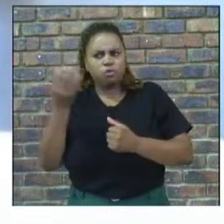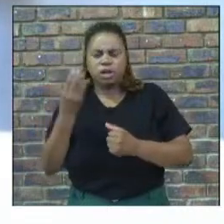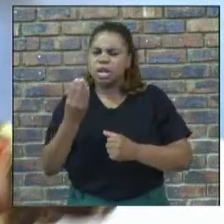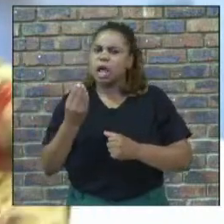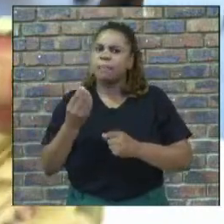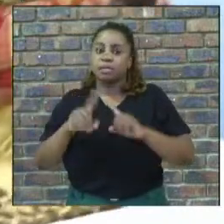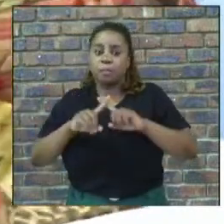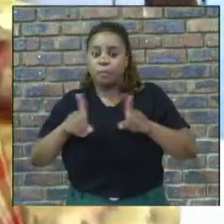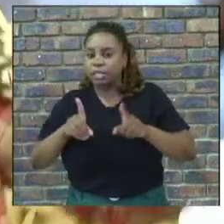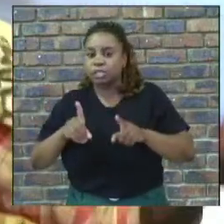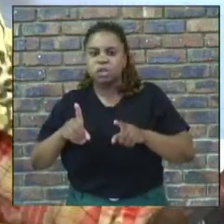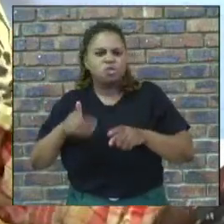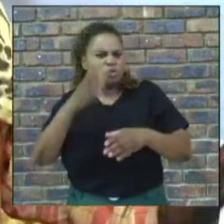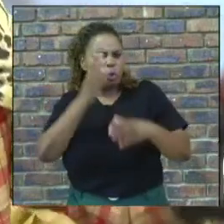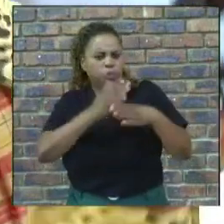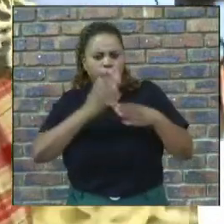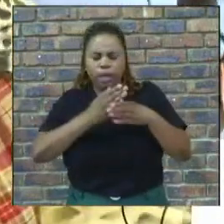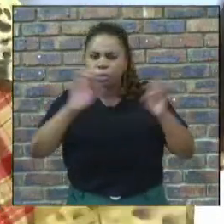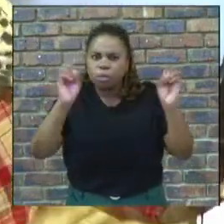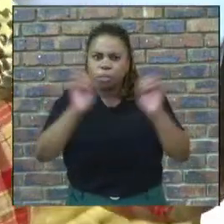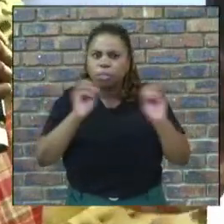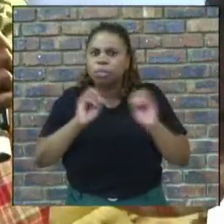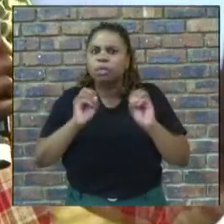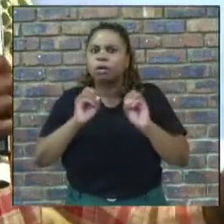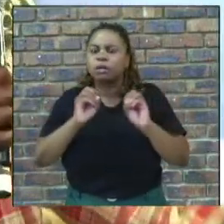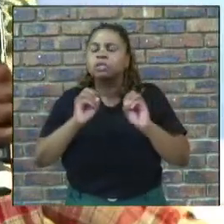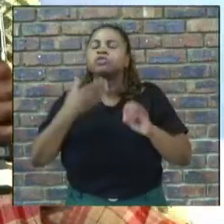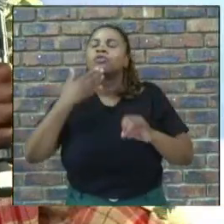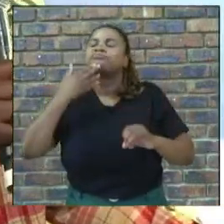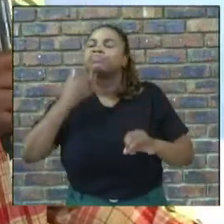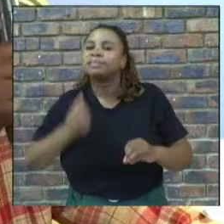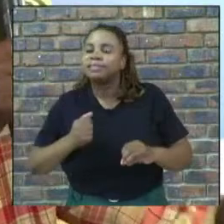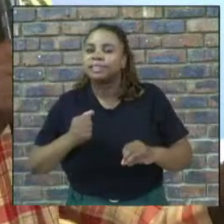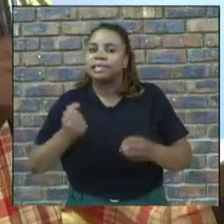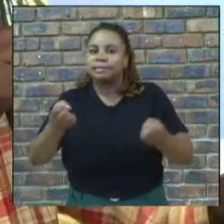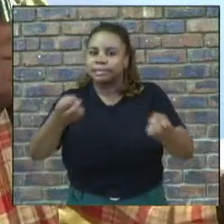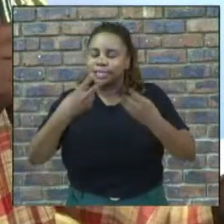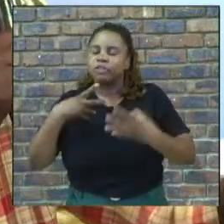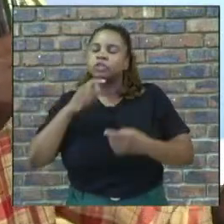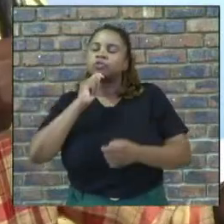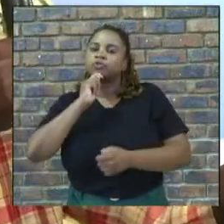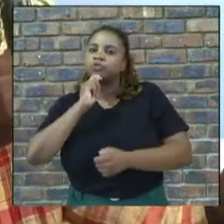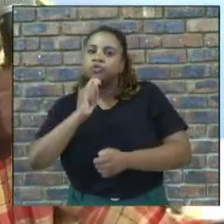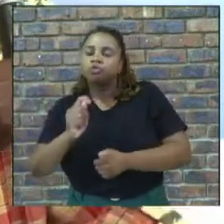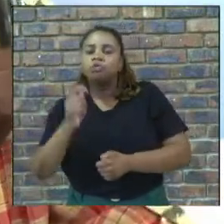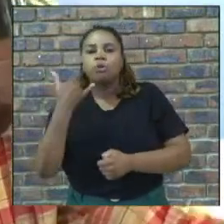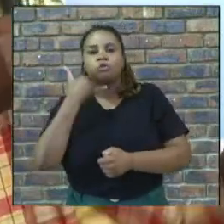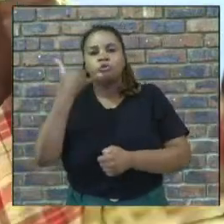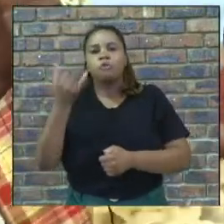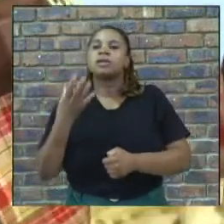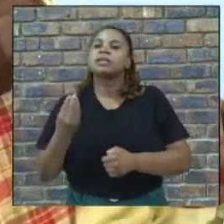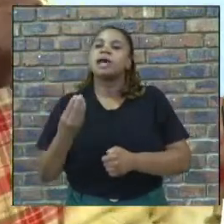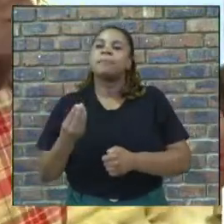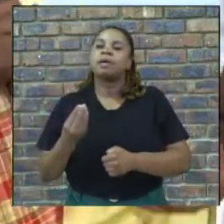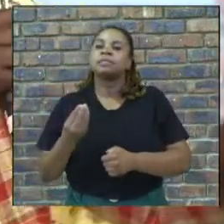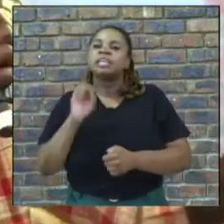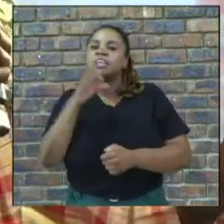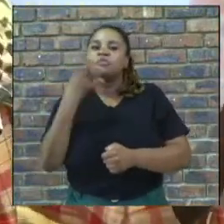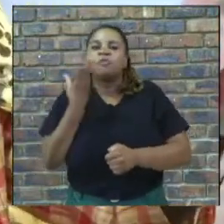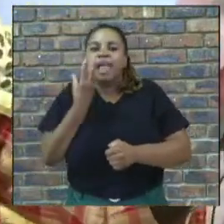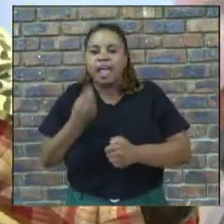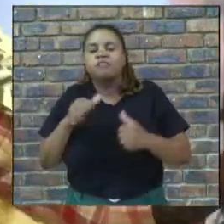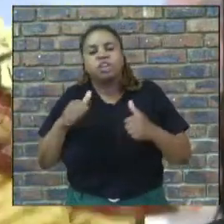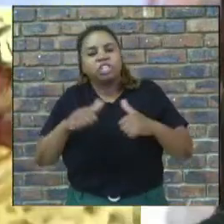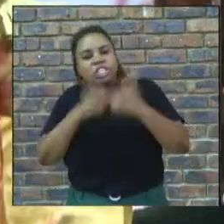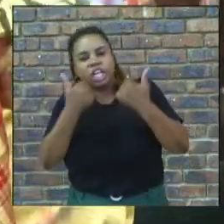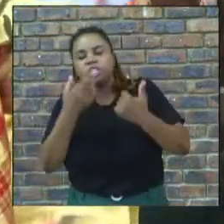basebenza. Phone number akho njengoba usitshelile la usiye sacabanga ukuthi uyathembeka, bese akufumaniseke